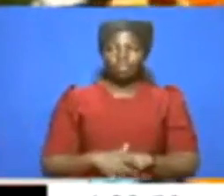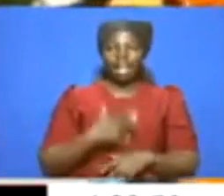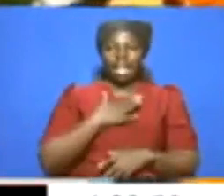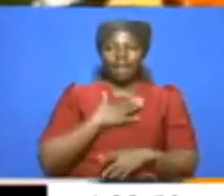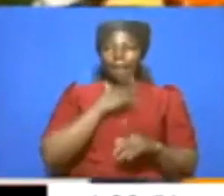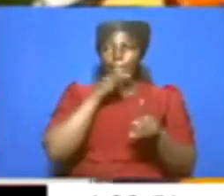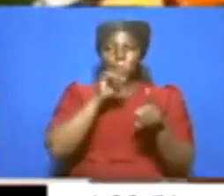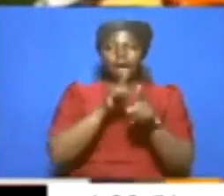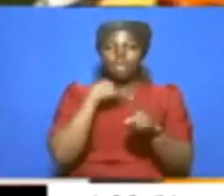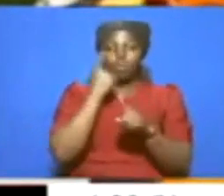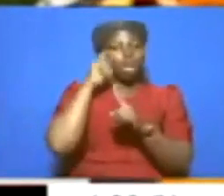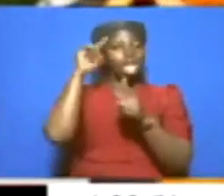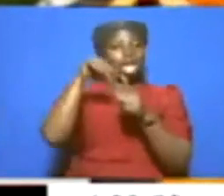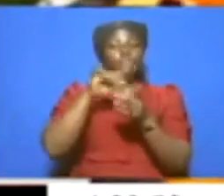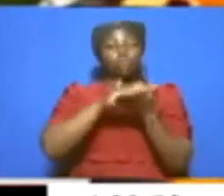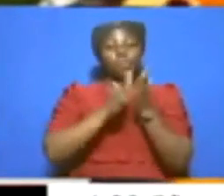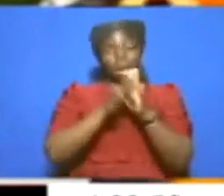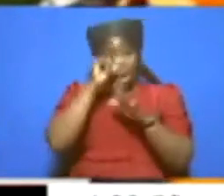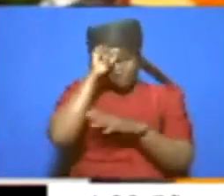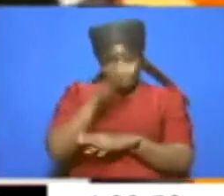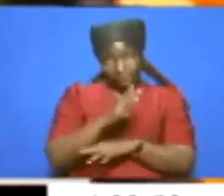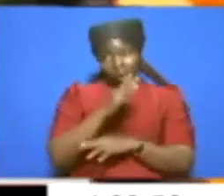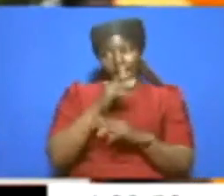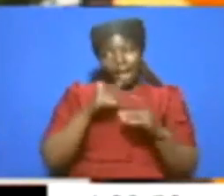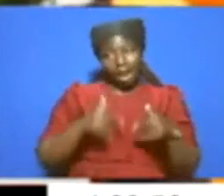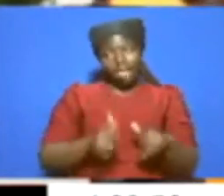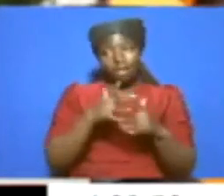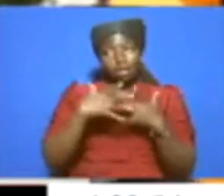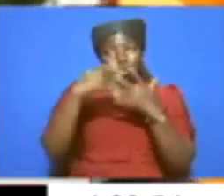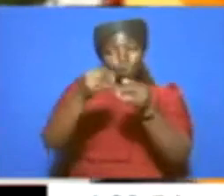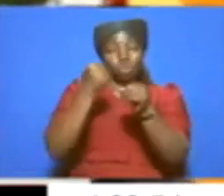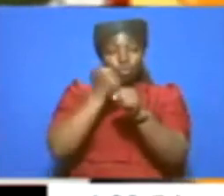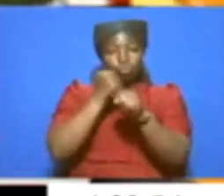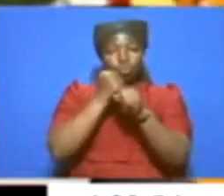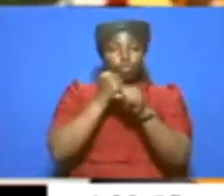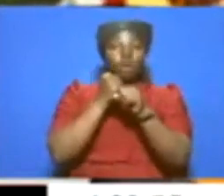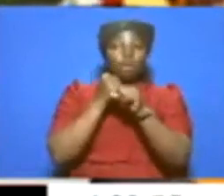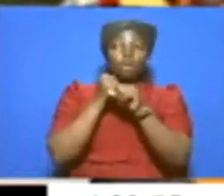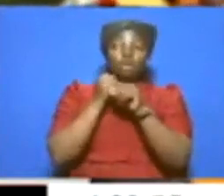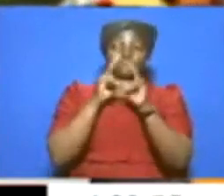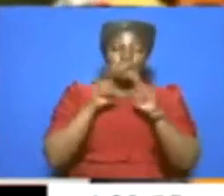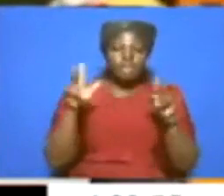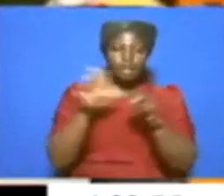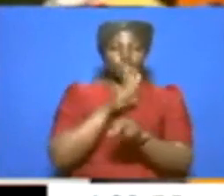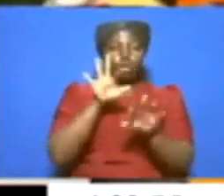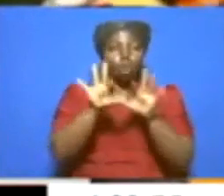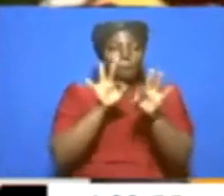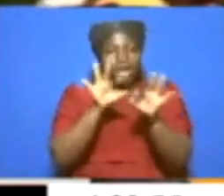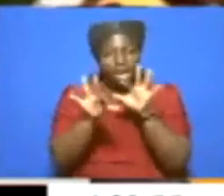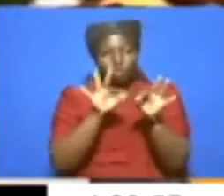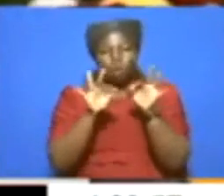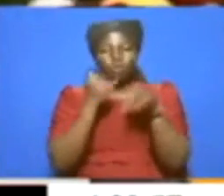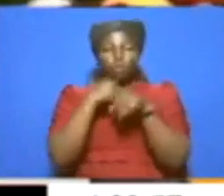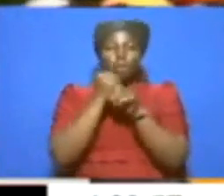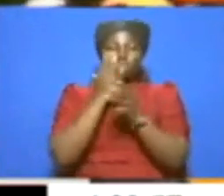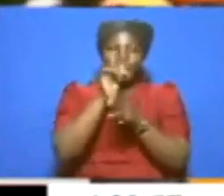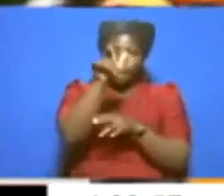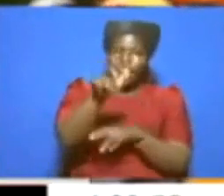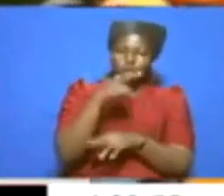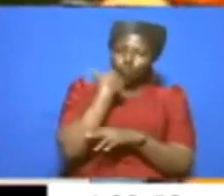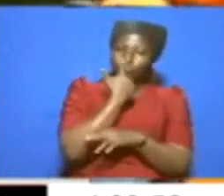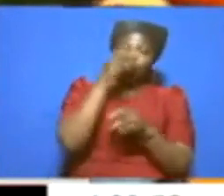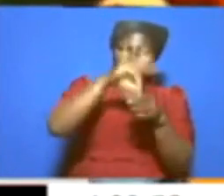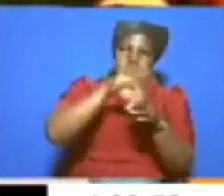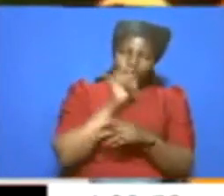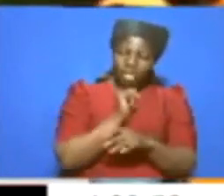cha ugavana, tuende tufanye kura ya mchujo ya amani. Ndiposa atakayechaguliwa ahakikishe ya kwamba anaendesha